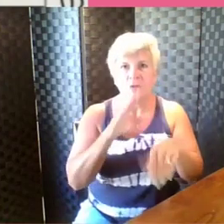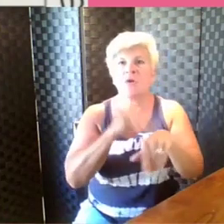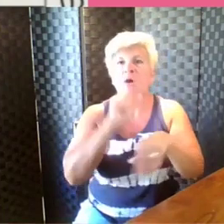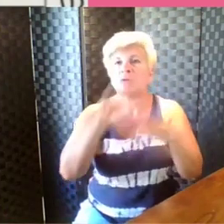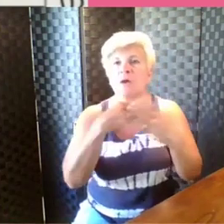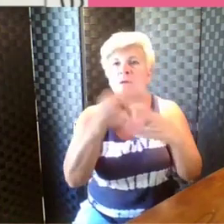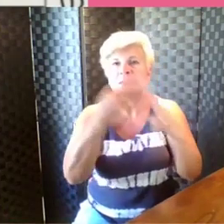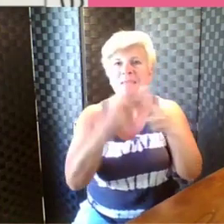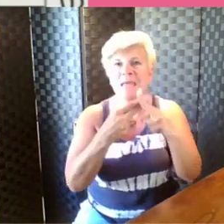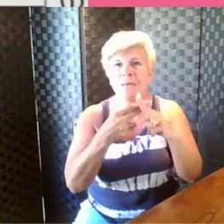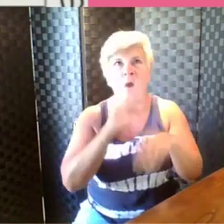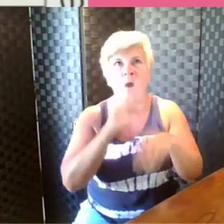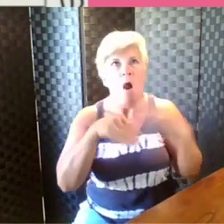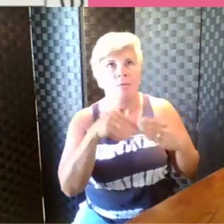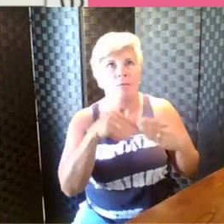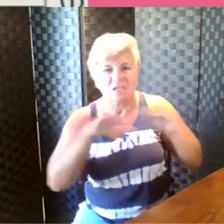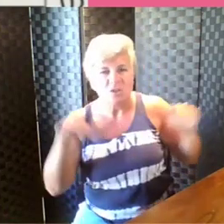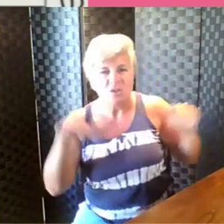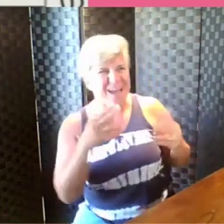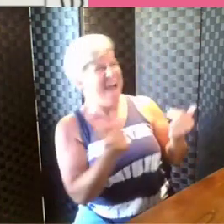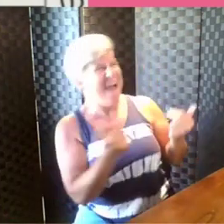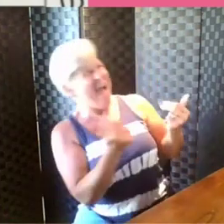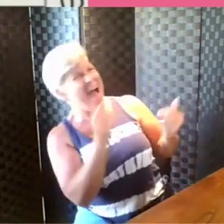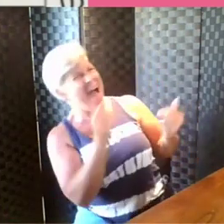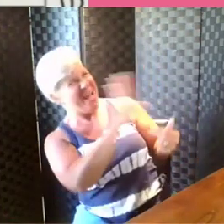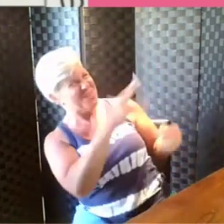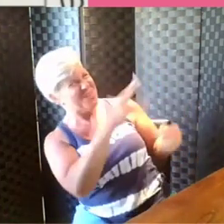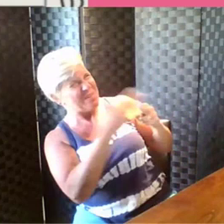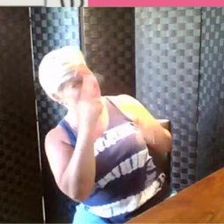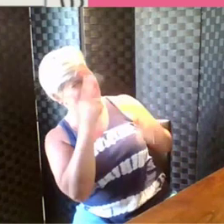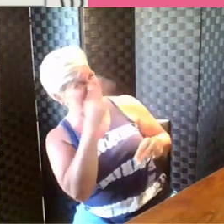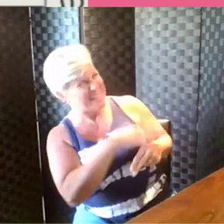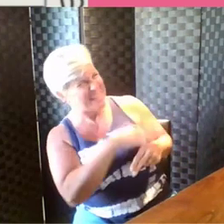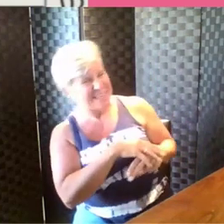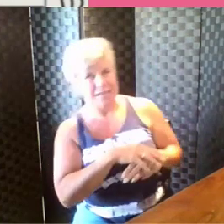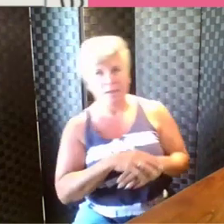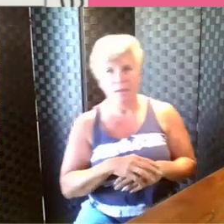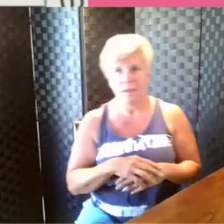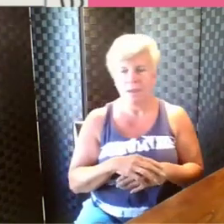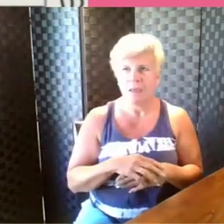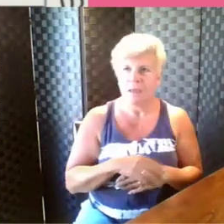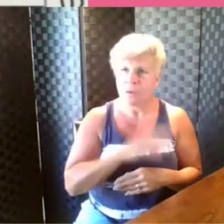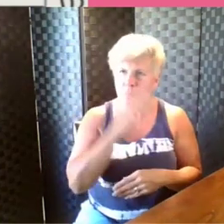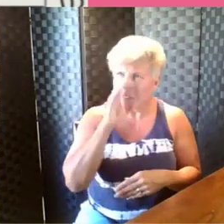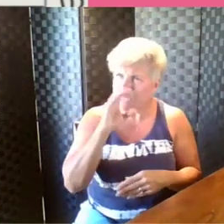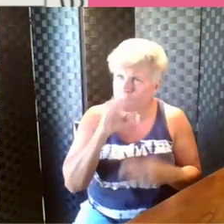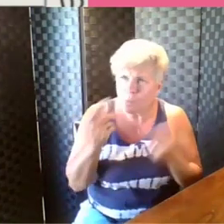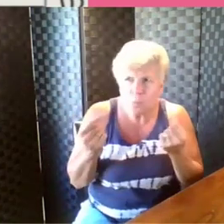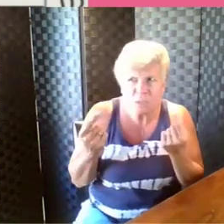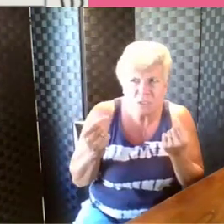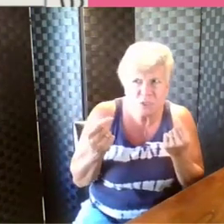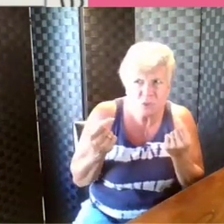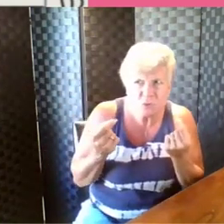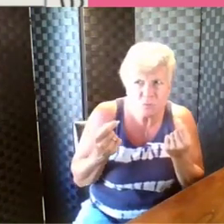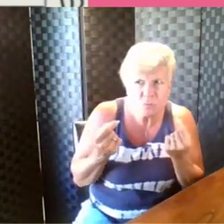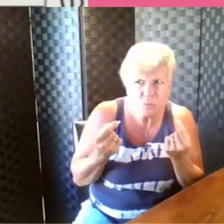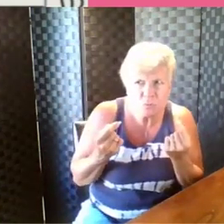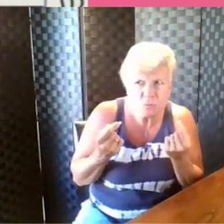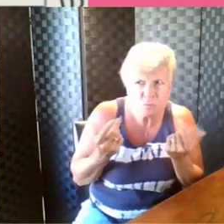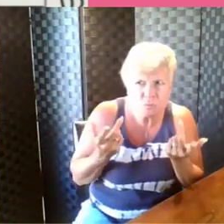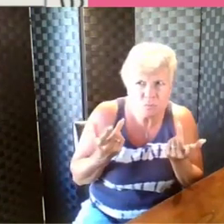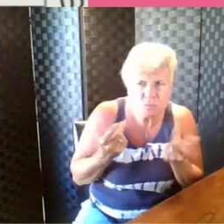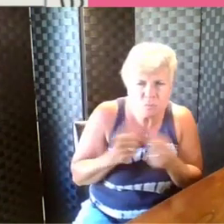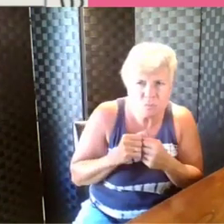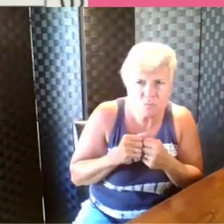they hear Chrysanthemum's name. How did Chrysanthemum respond to this happening?